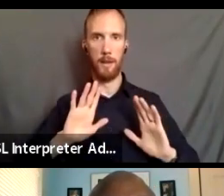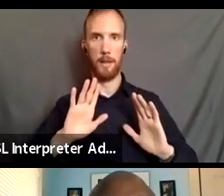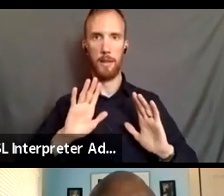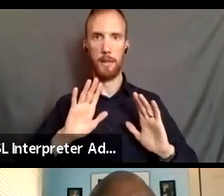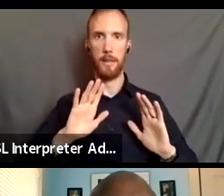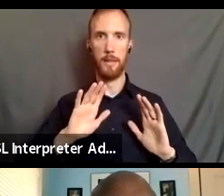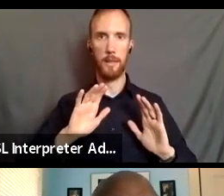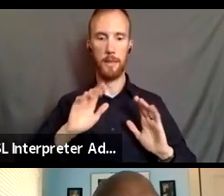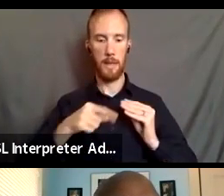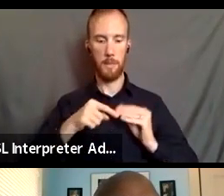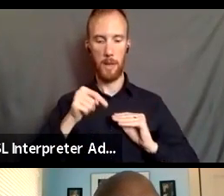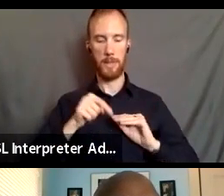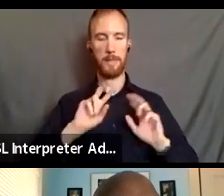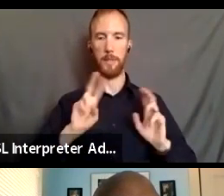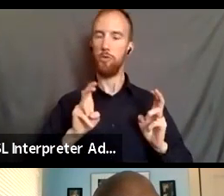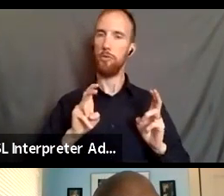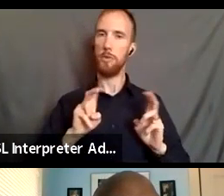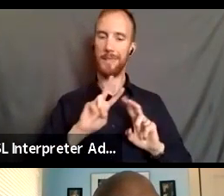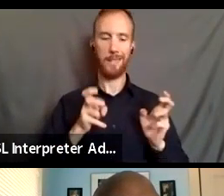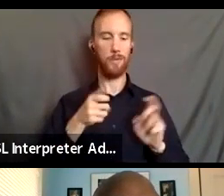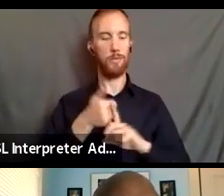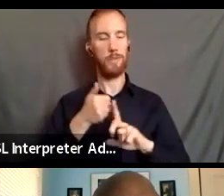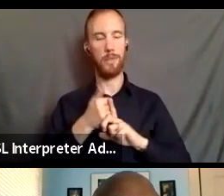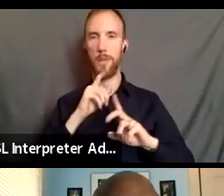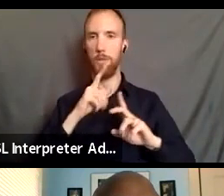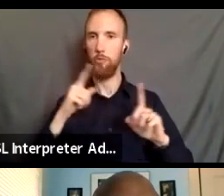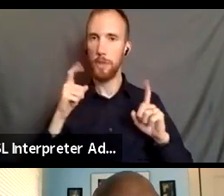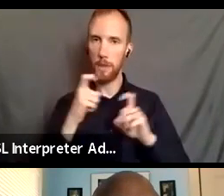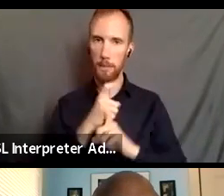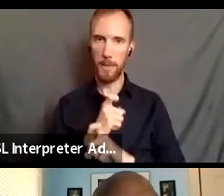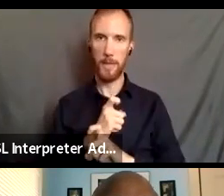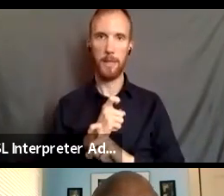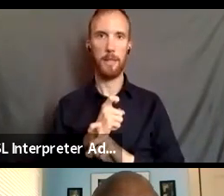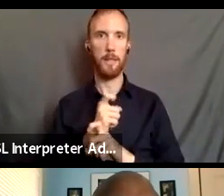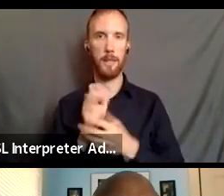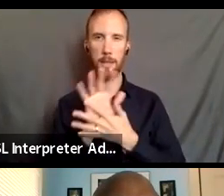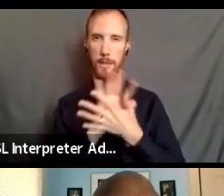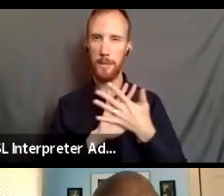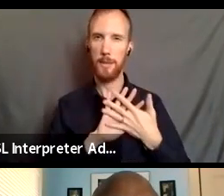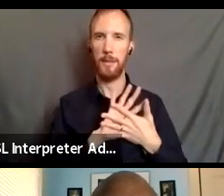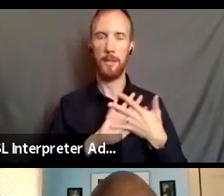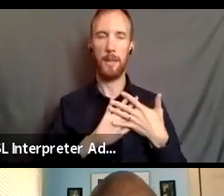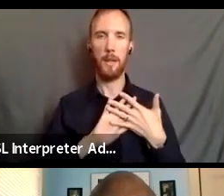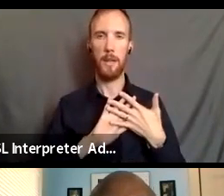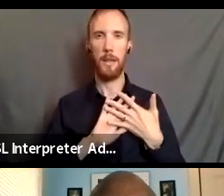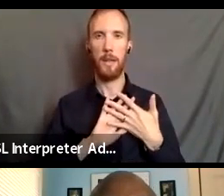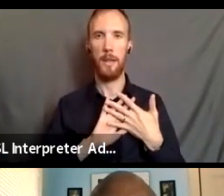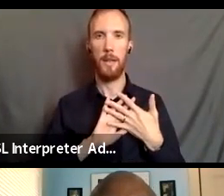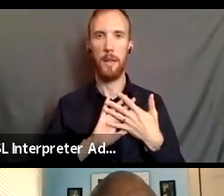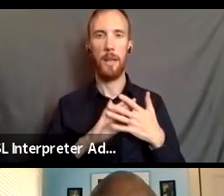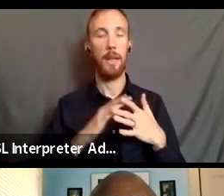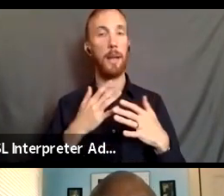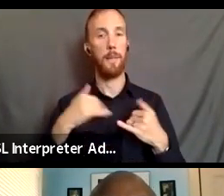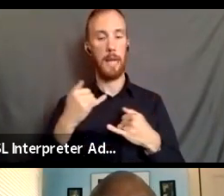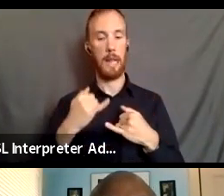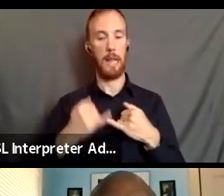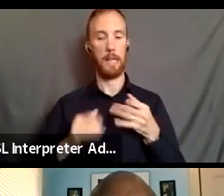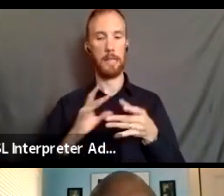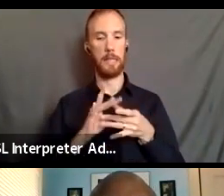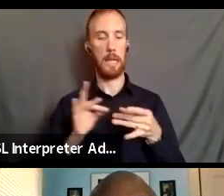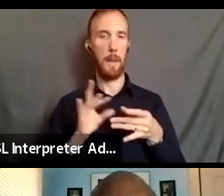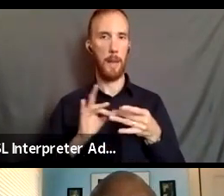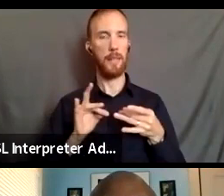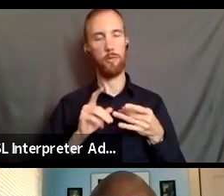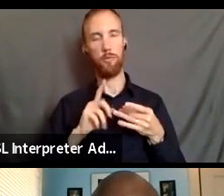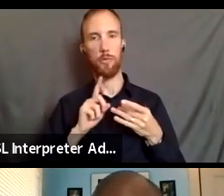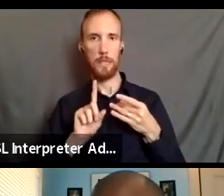to be very complicated and um and i might then my last comment is actually a question for